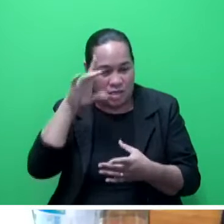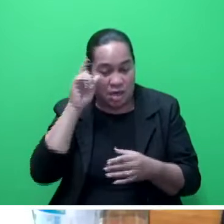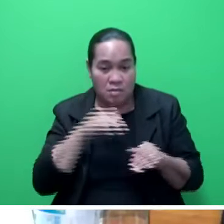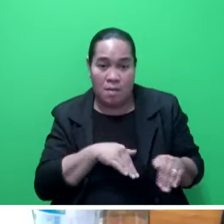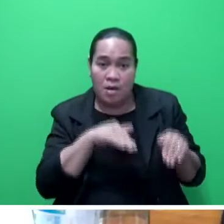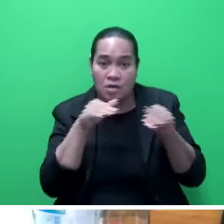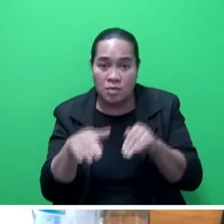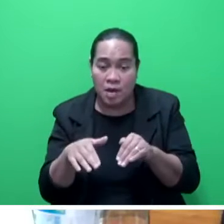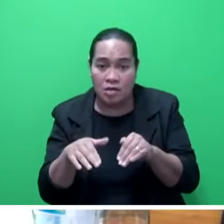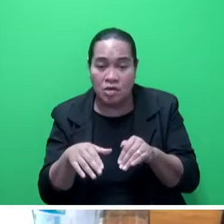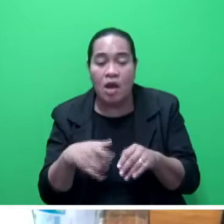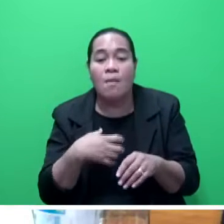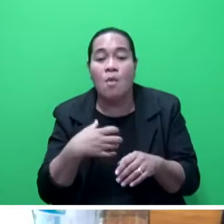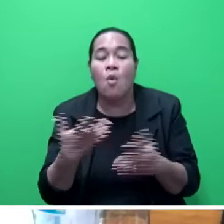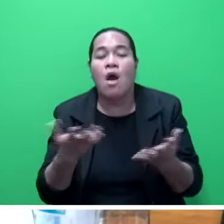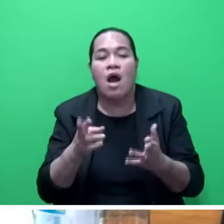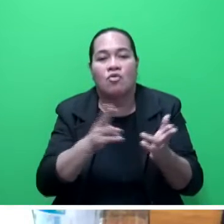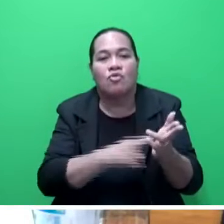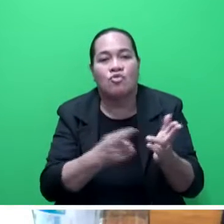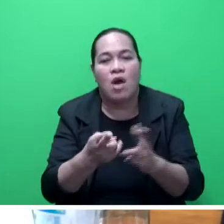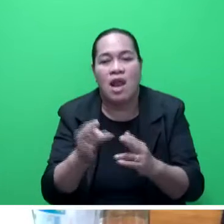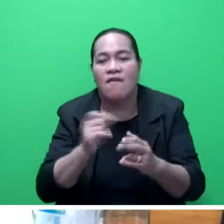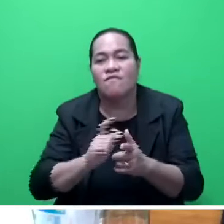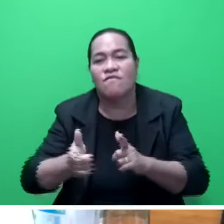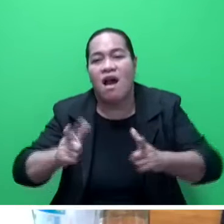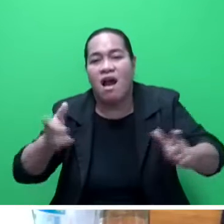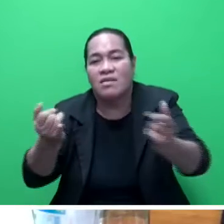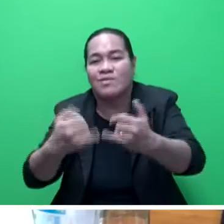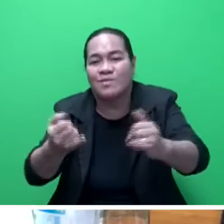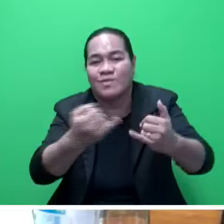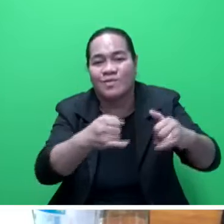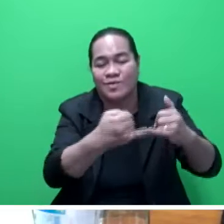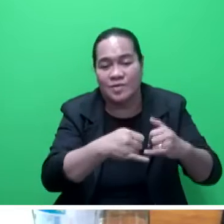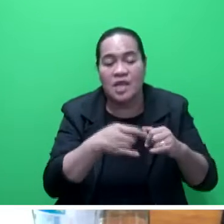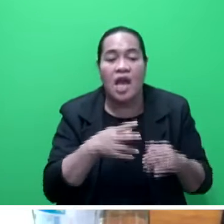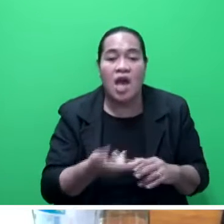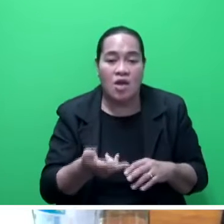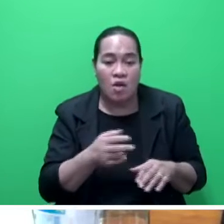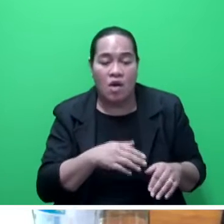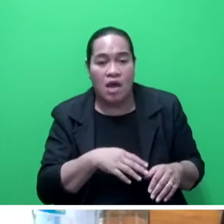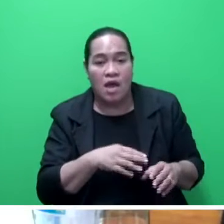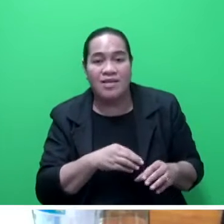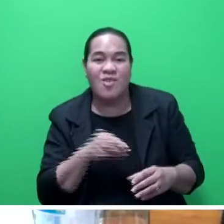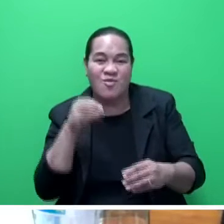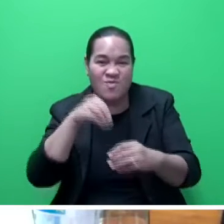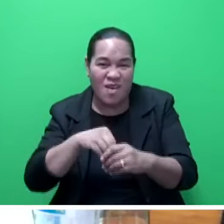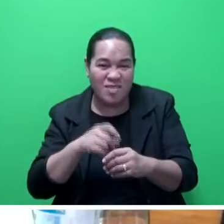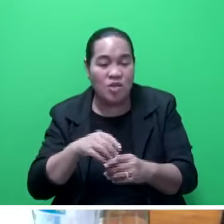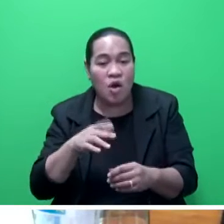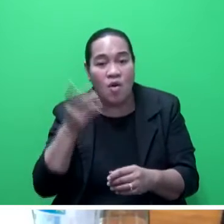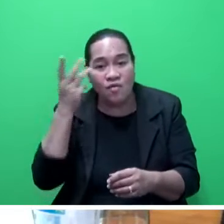rate of students in the rural and remote areas, as well as enrollment of female students, have also